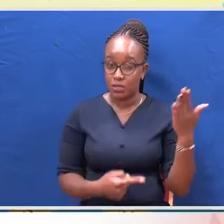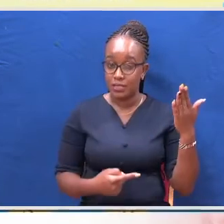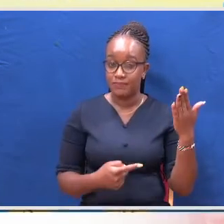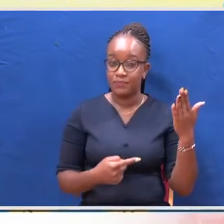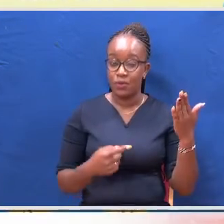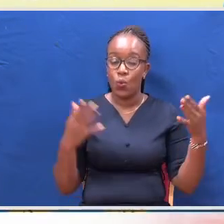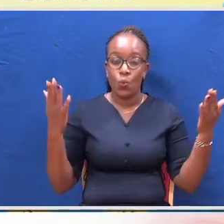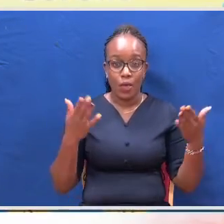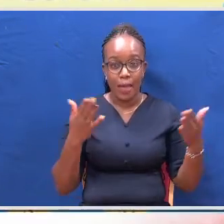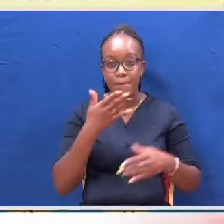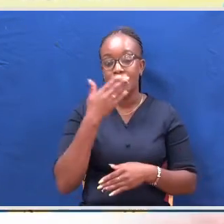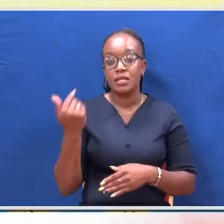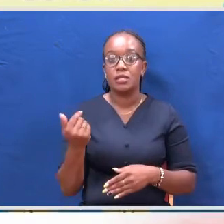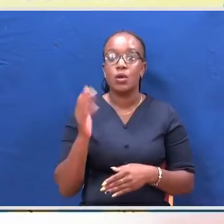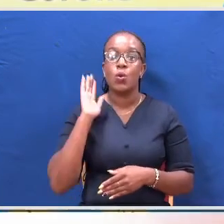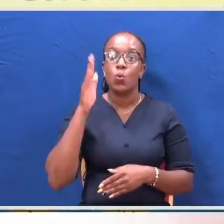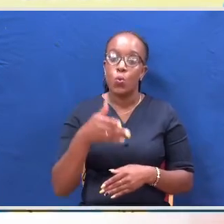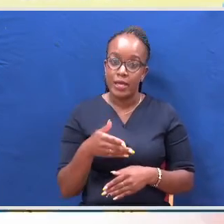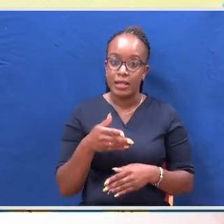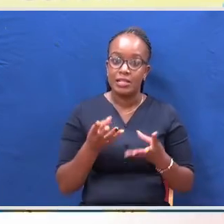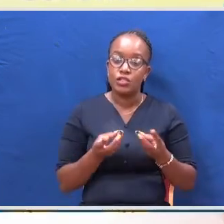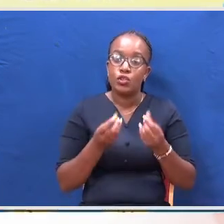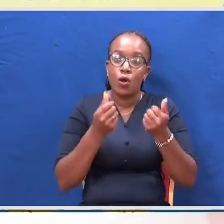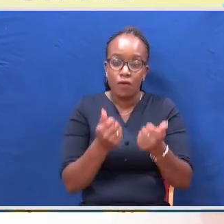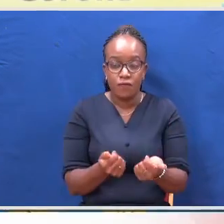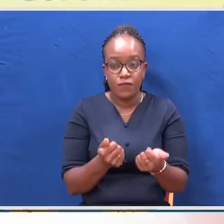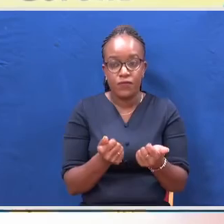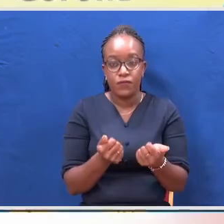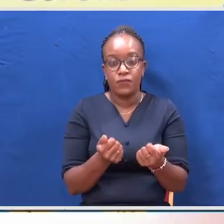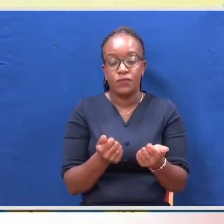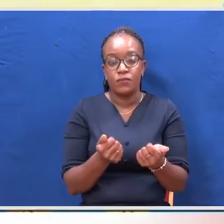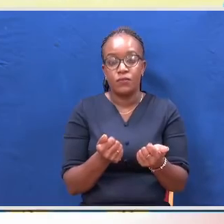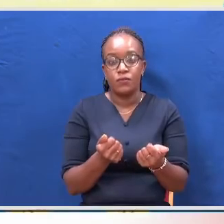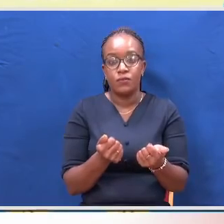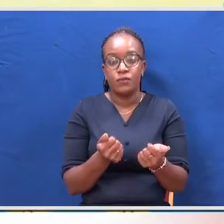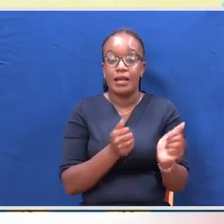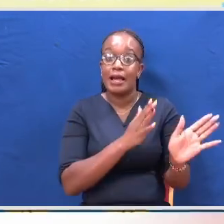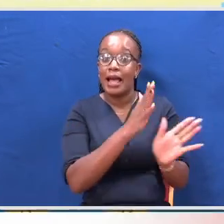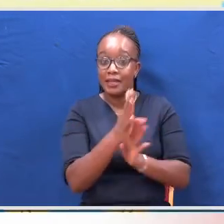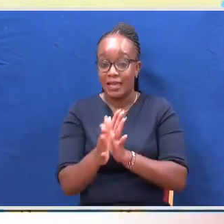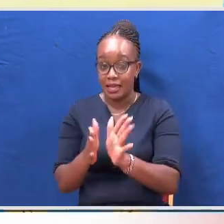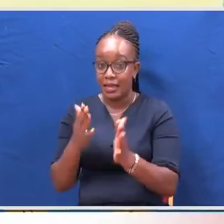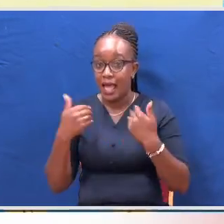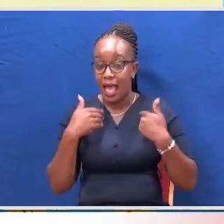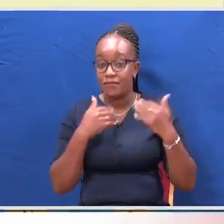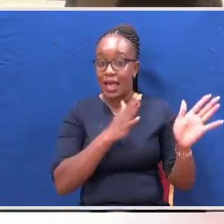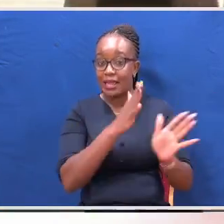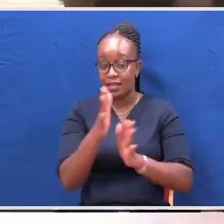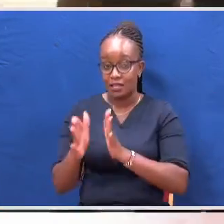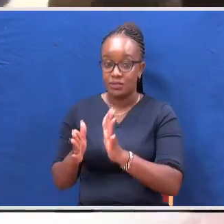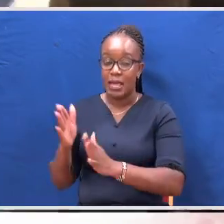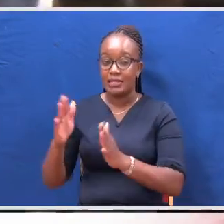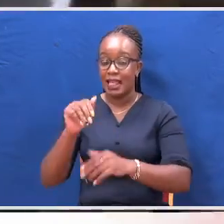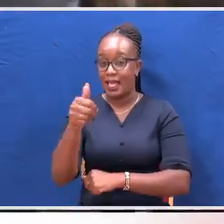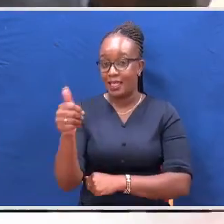we will have a reciprocal, where appropriate, a reciprocal arrangement will be adopted.